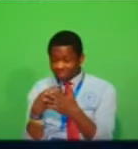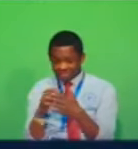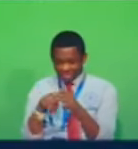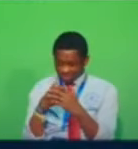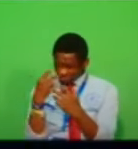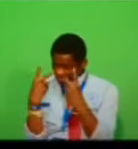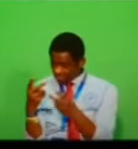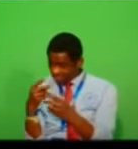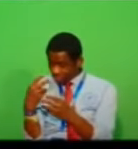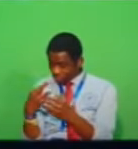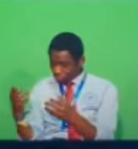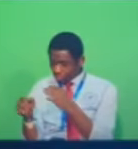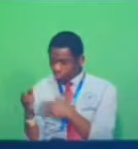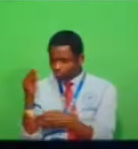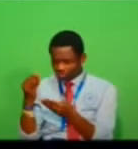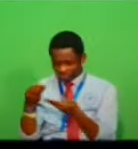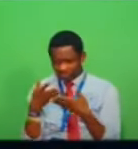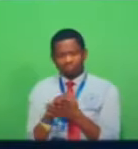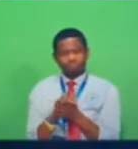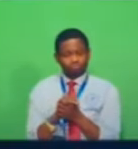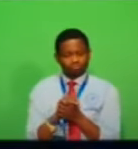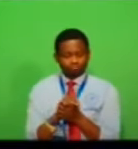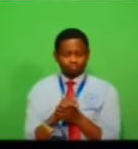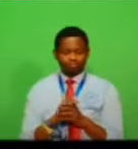has given us. Okay, thank you very much.